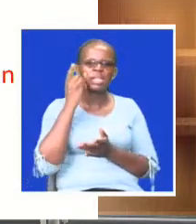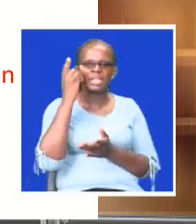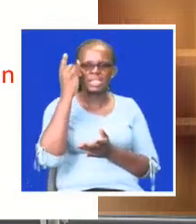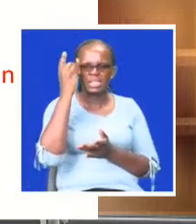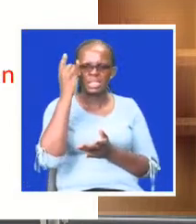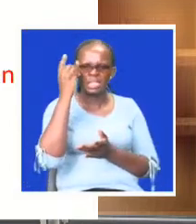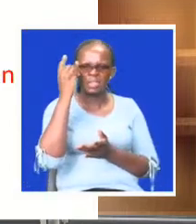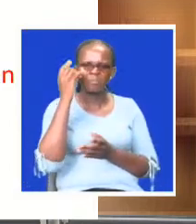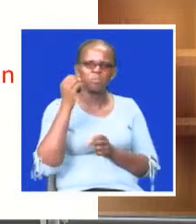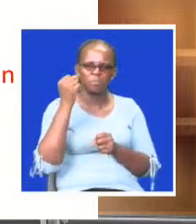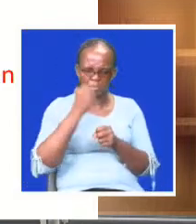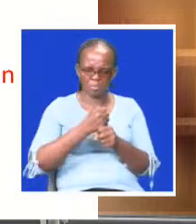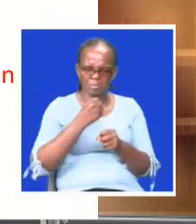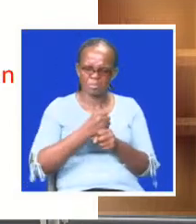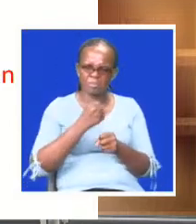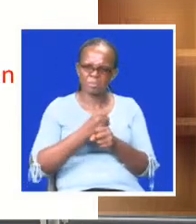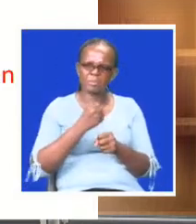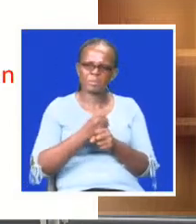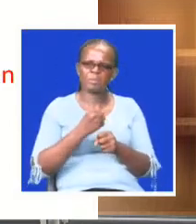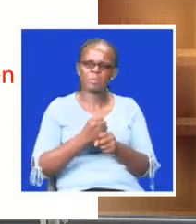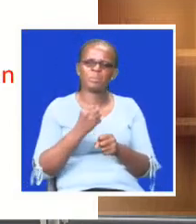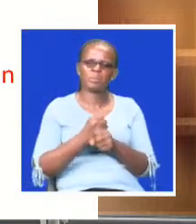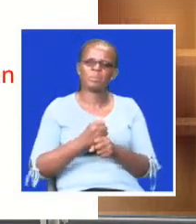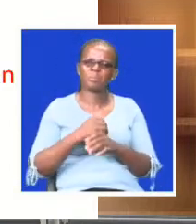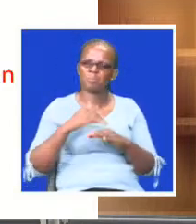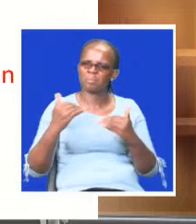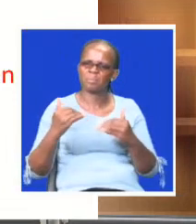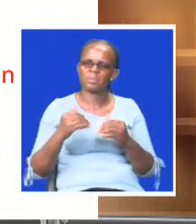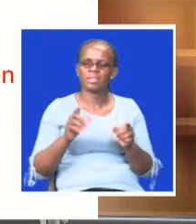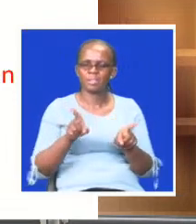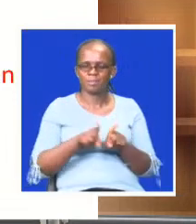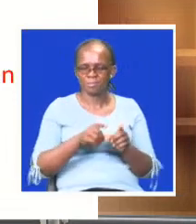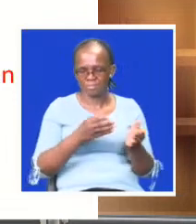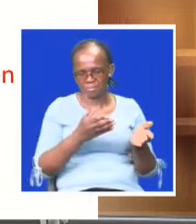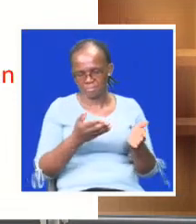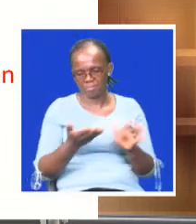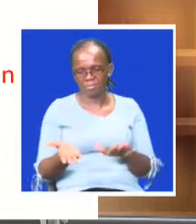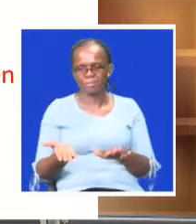hard work, and death.